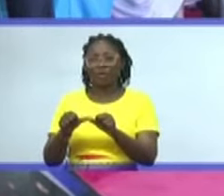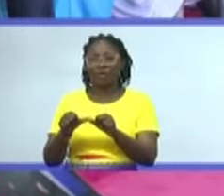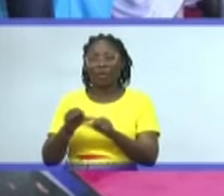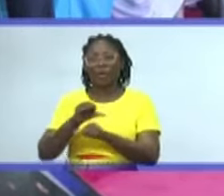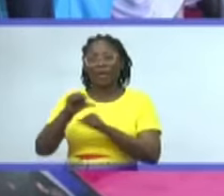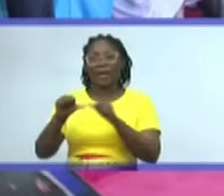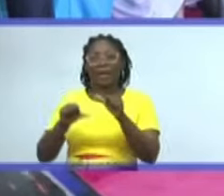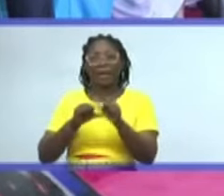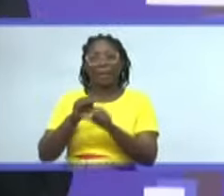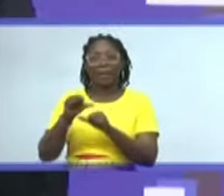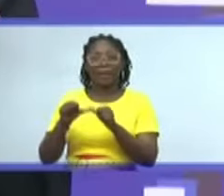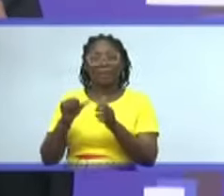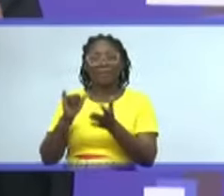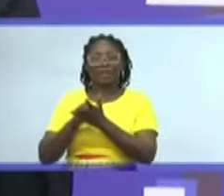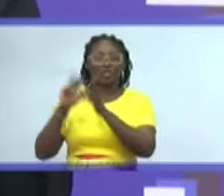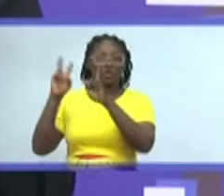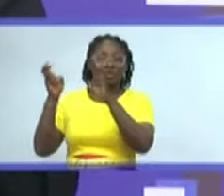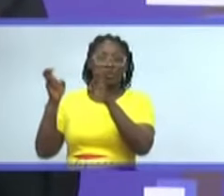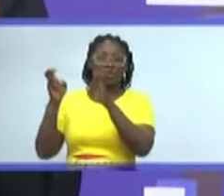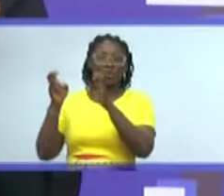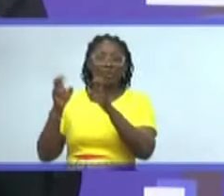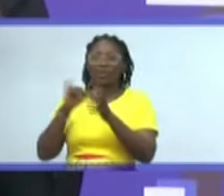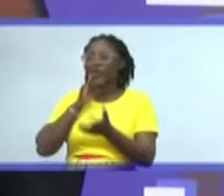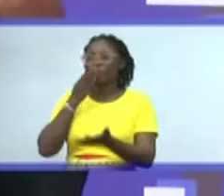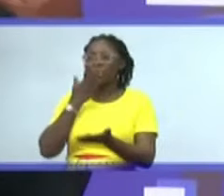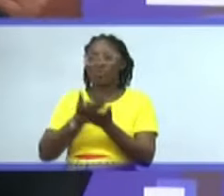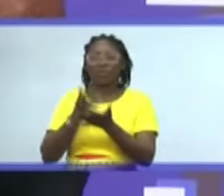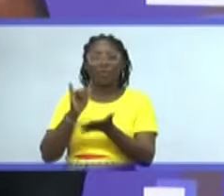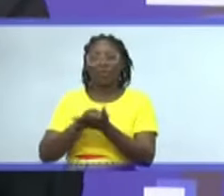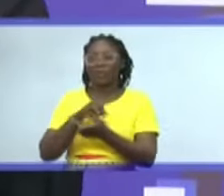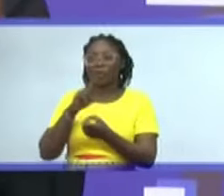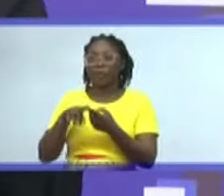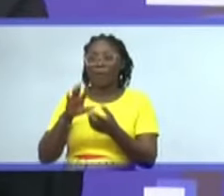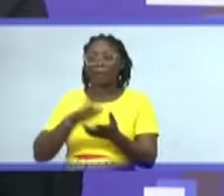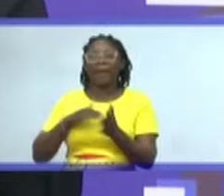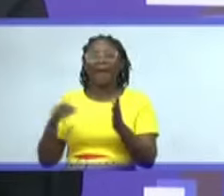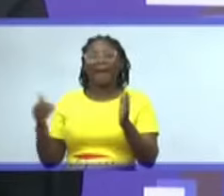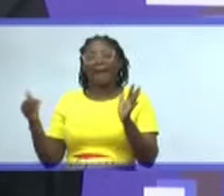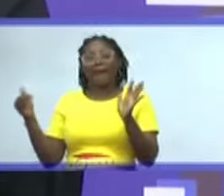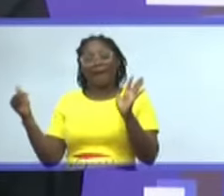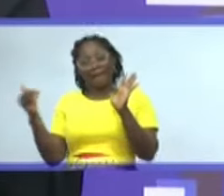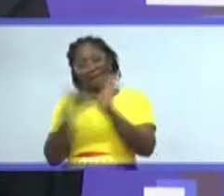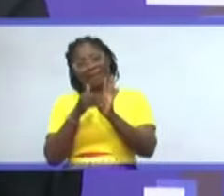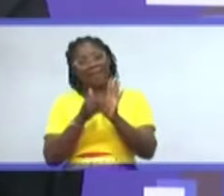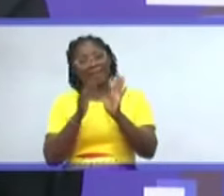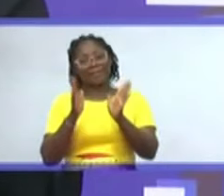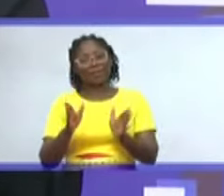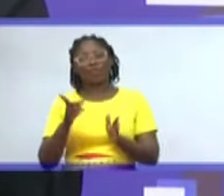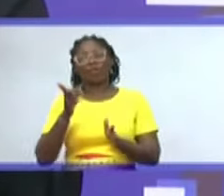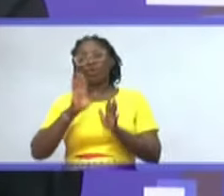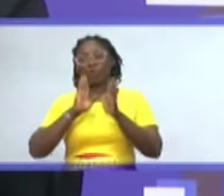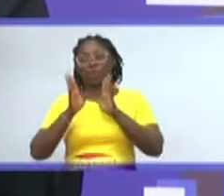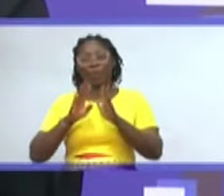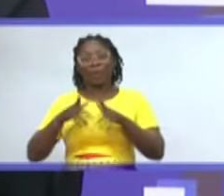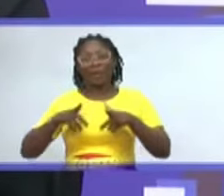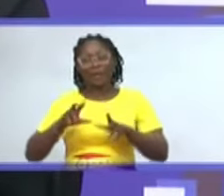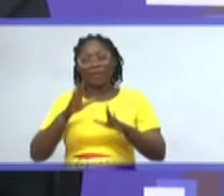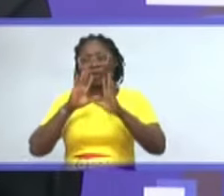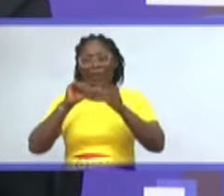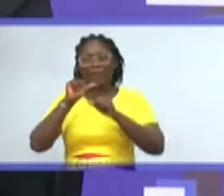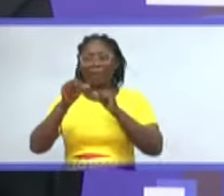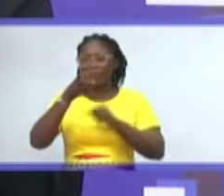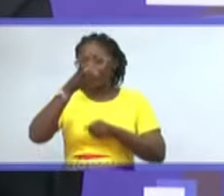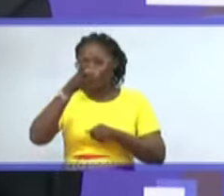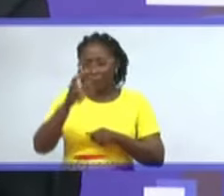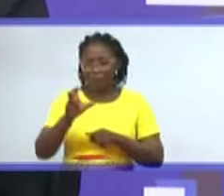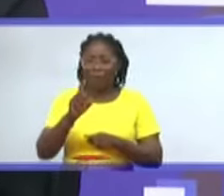about that issue. It's good that when my opponents talk, let us talk about corruption. Thank you. One of